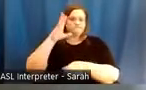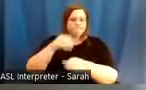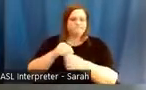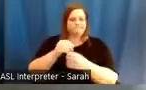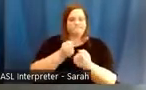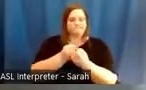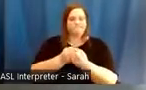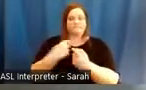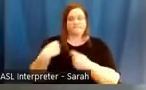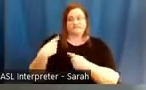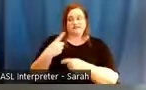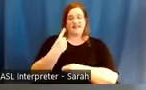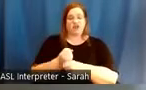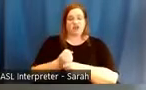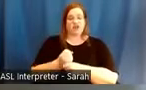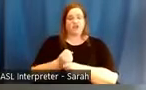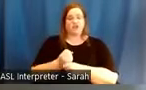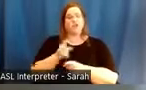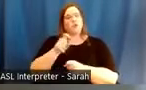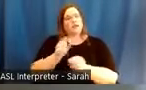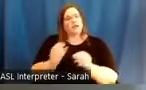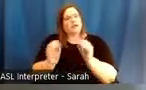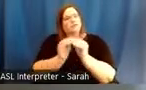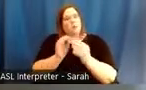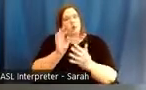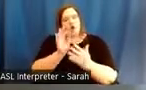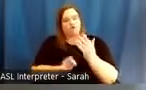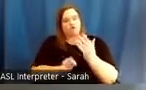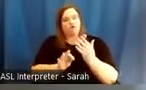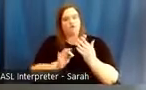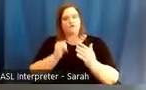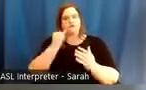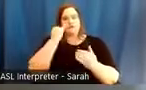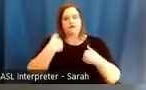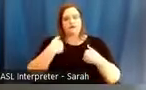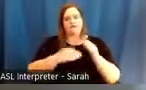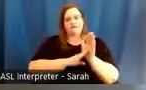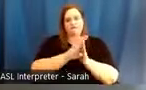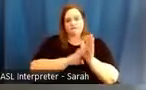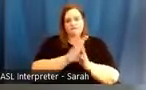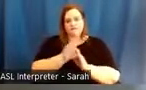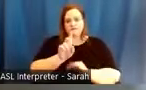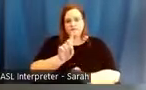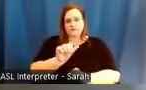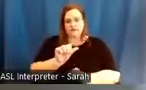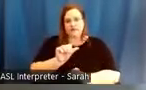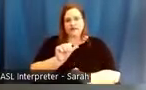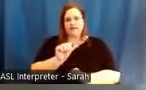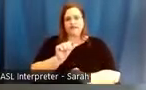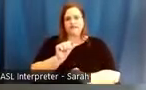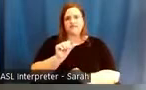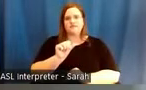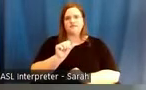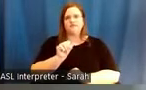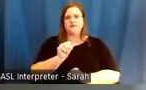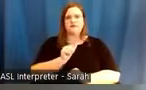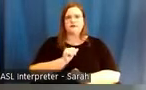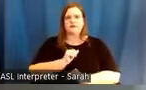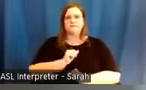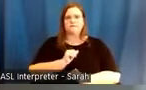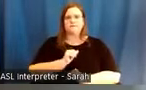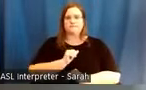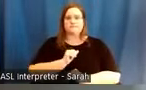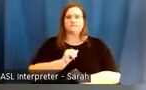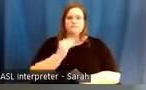we do need additional options for persons with developmental disabilities insofar as